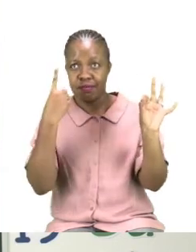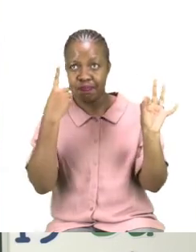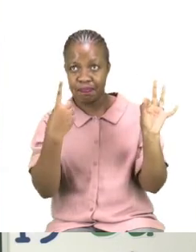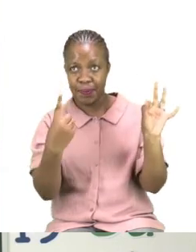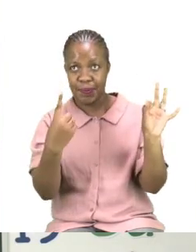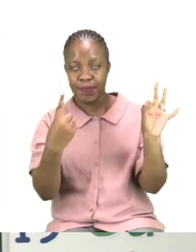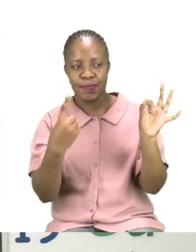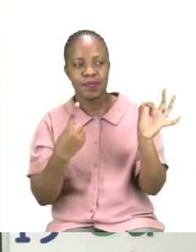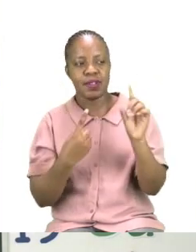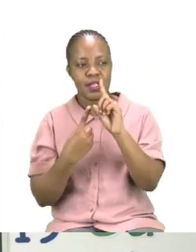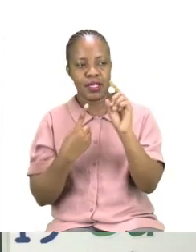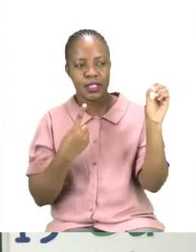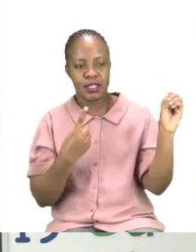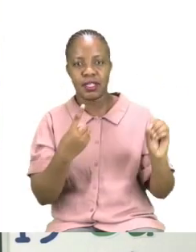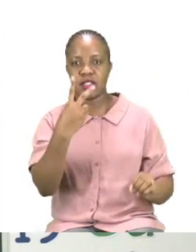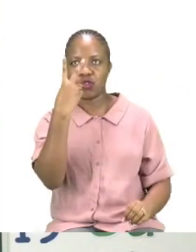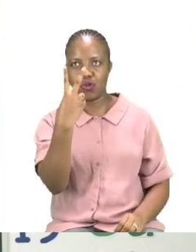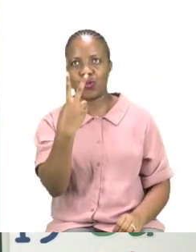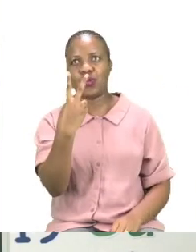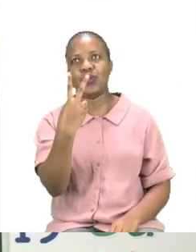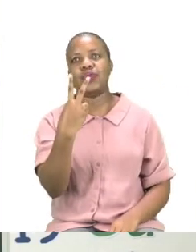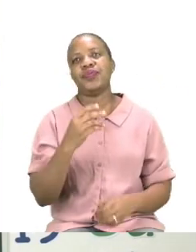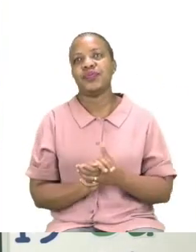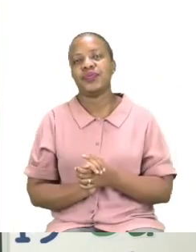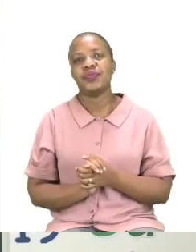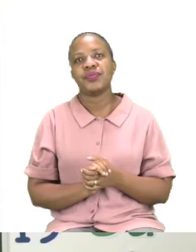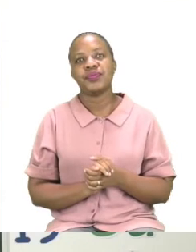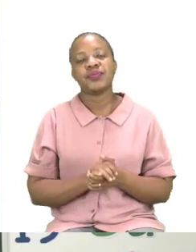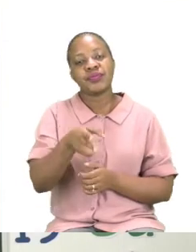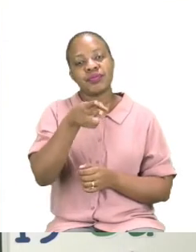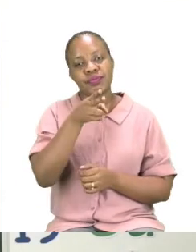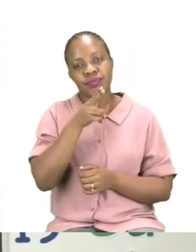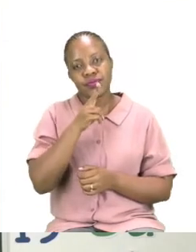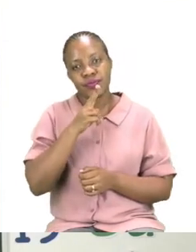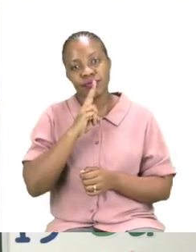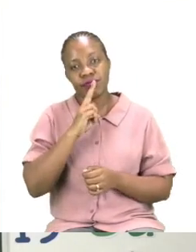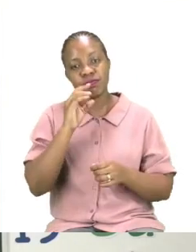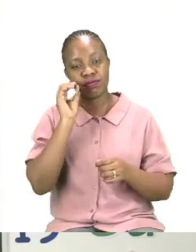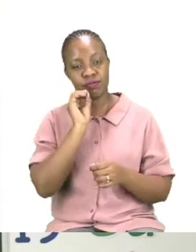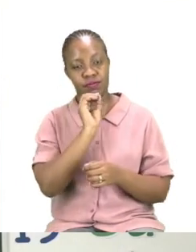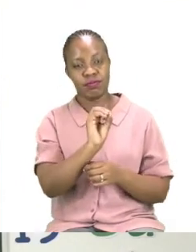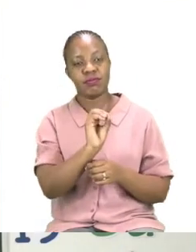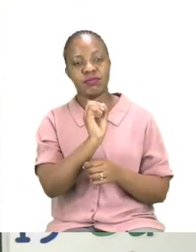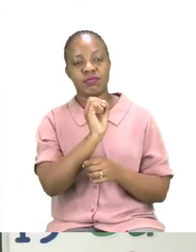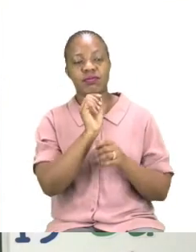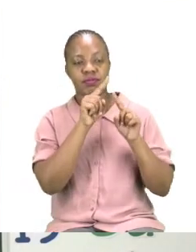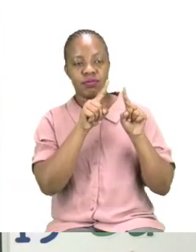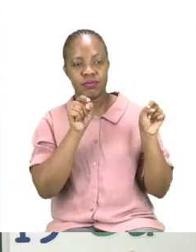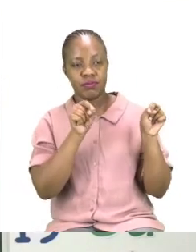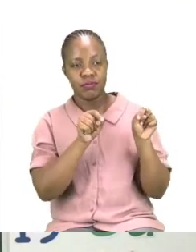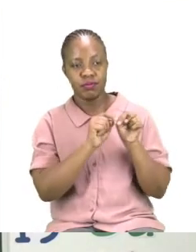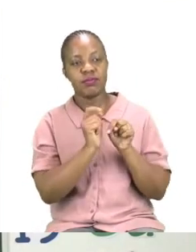1, 2. So our answer for the box is